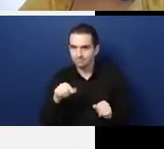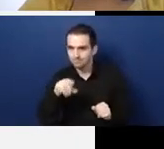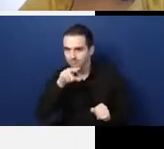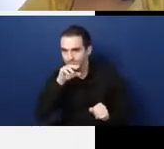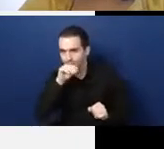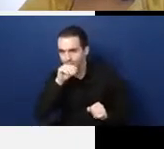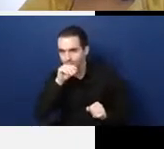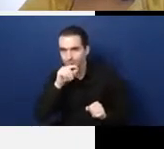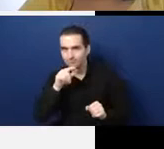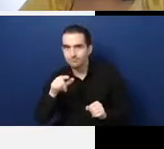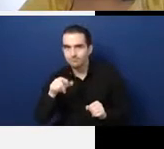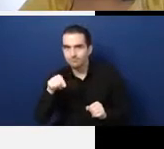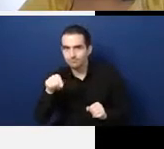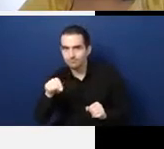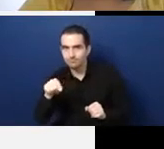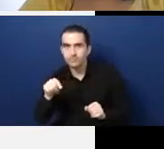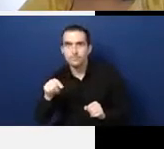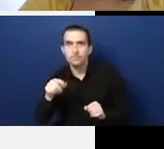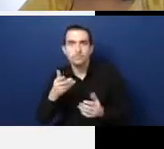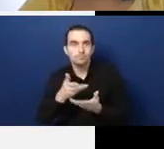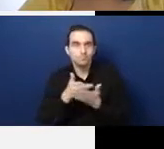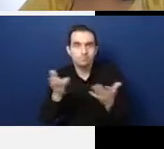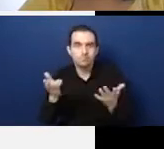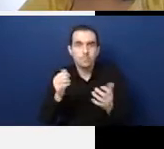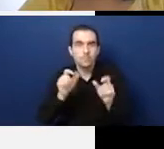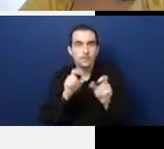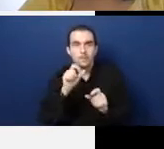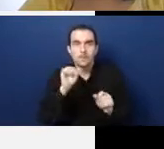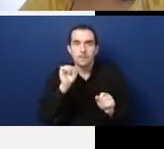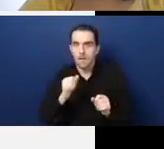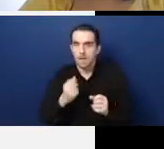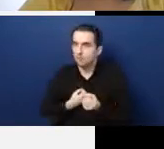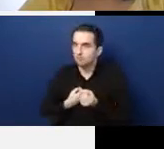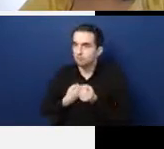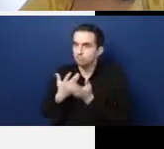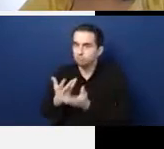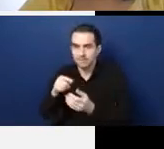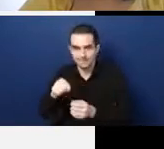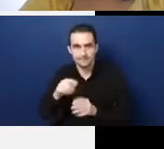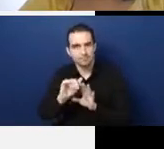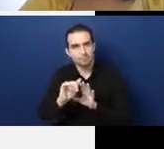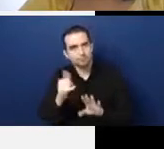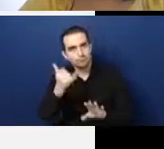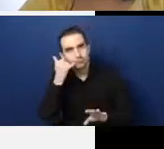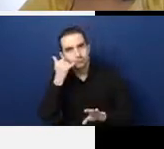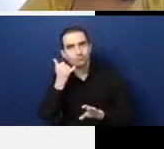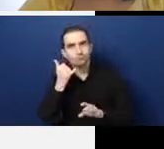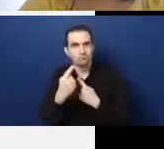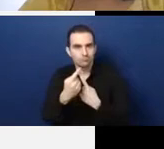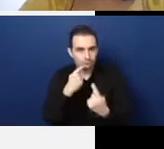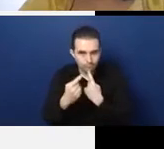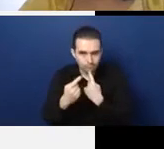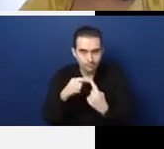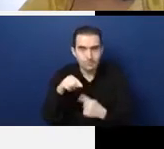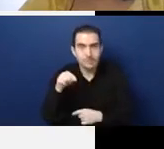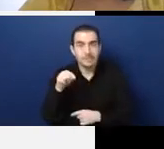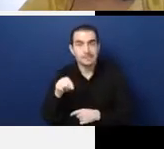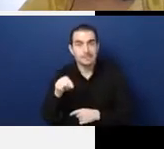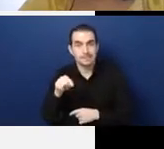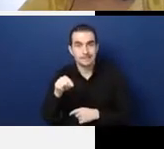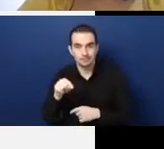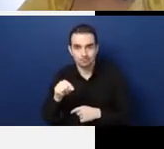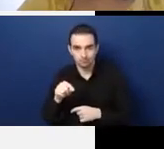all persons. It's made in accessible formats, and it has 100